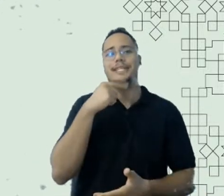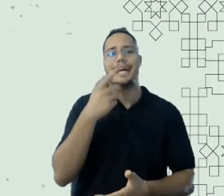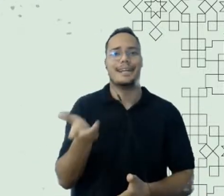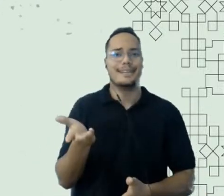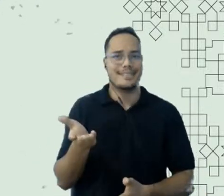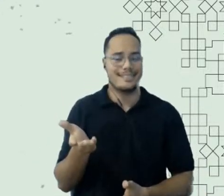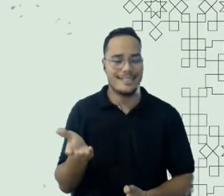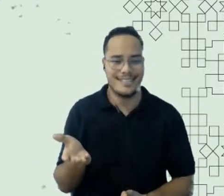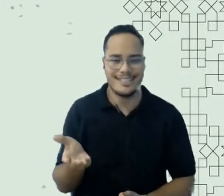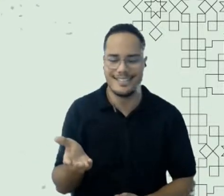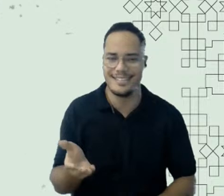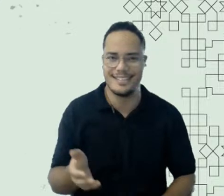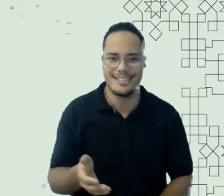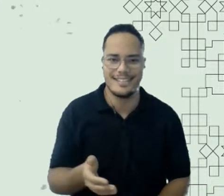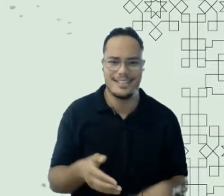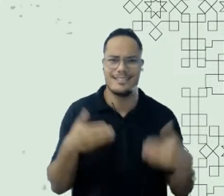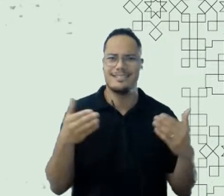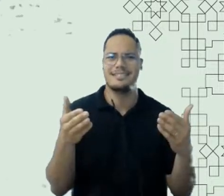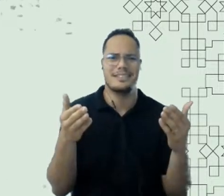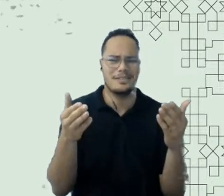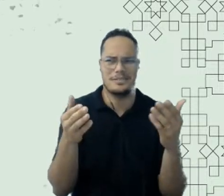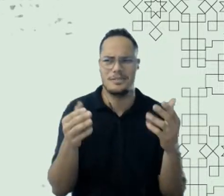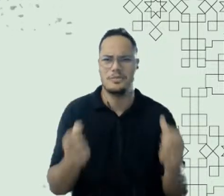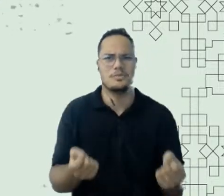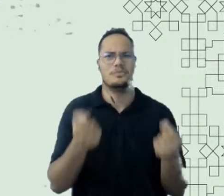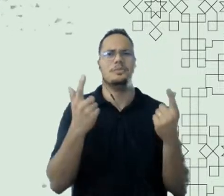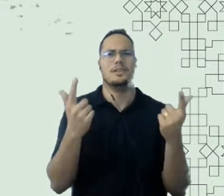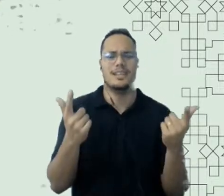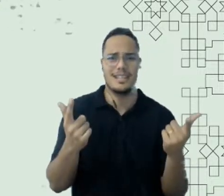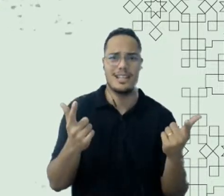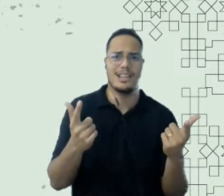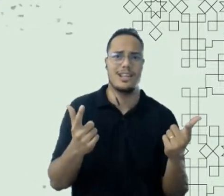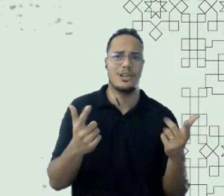position of the copyright industry, I think. But this is a good thing.